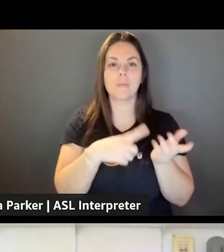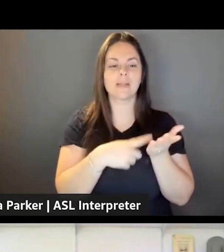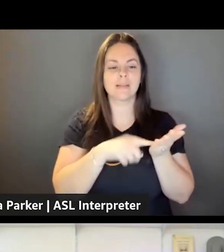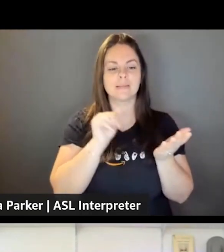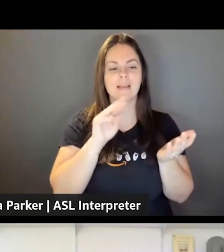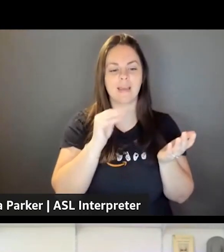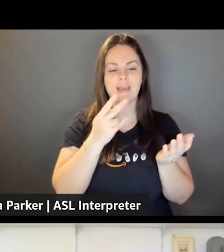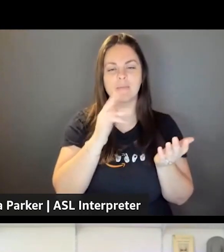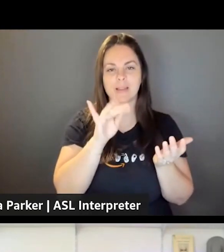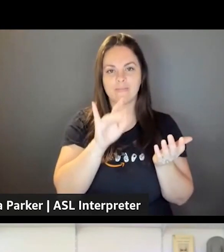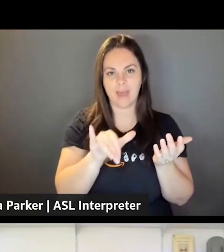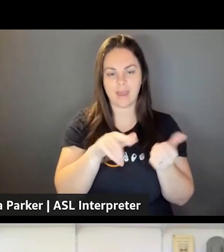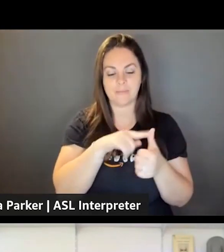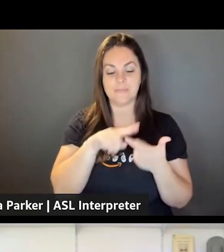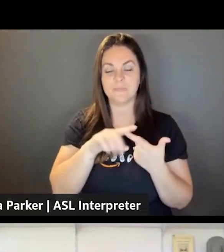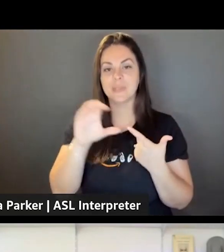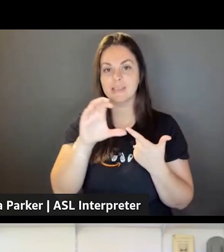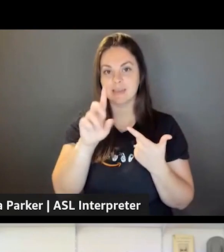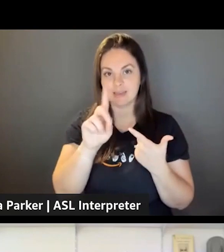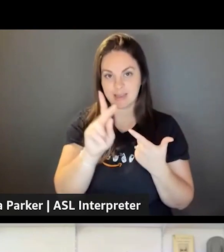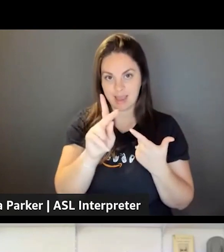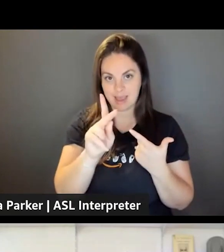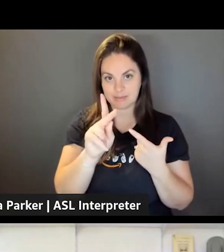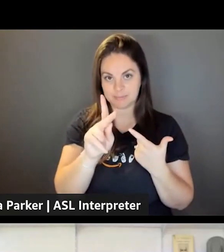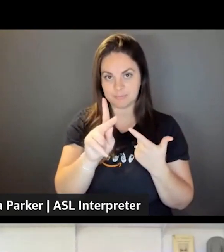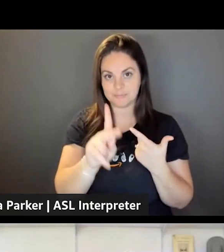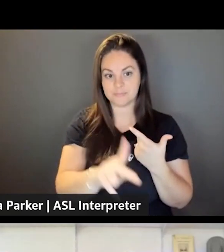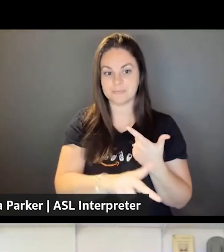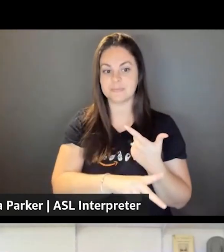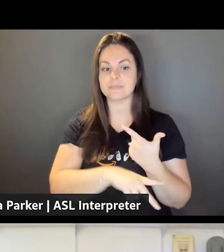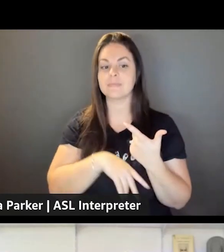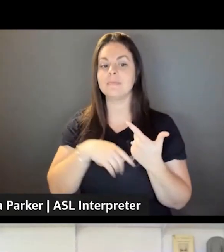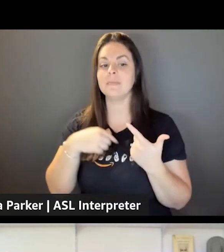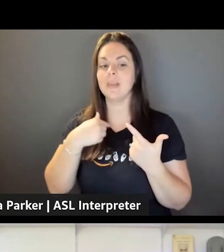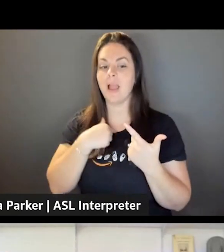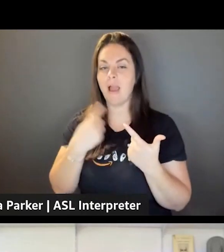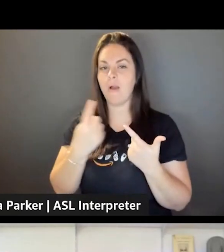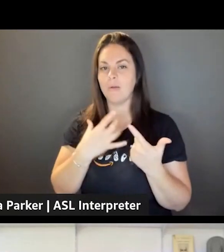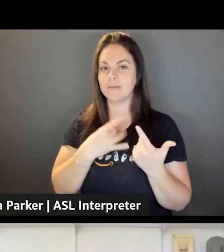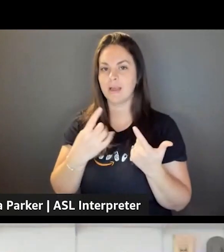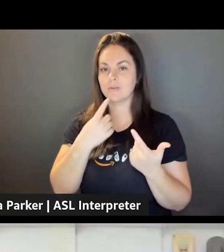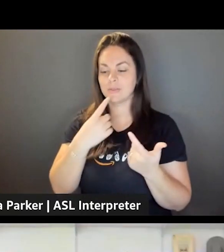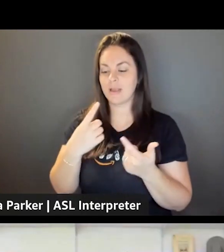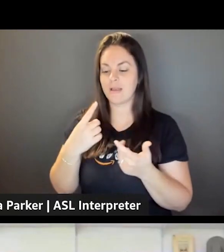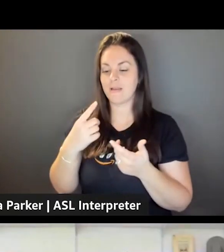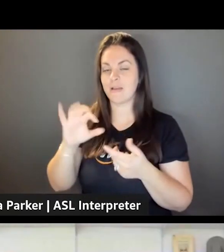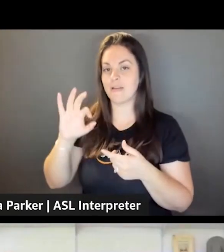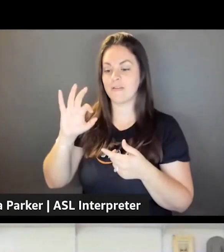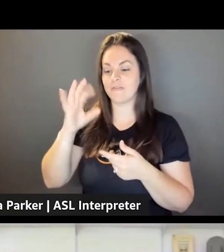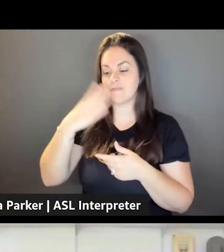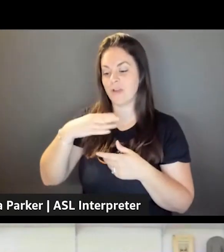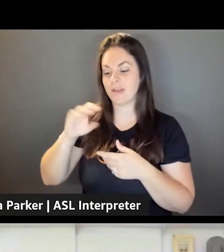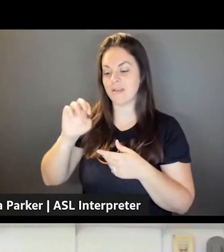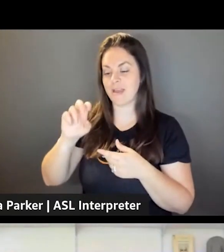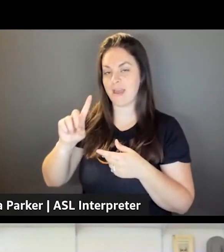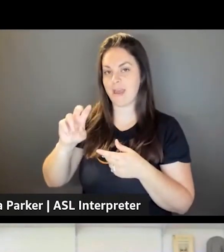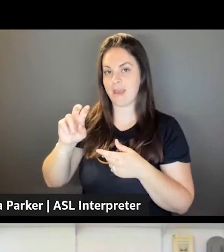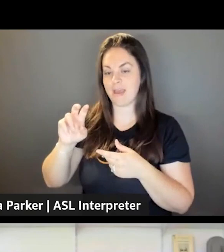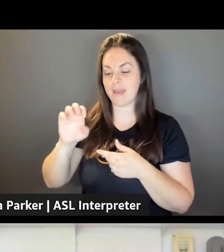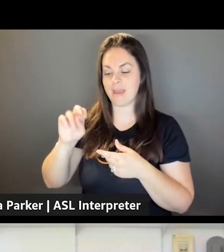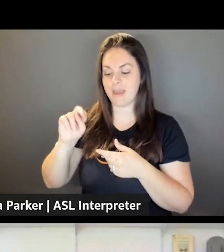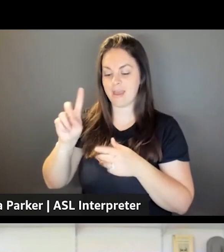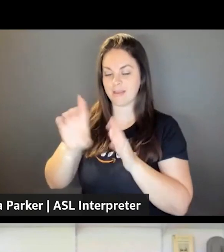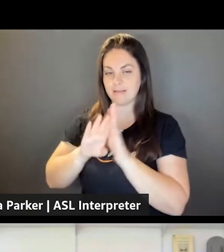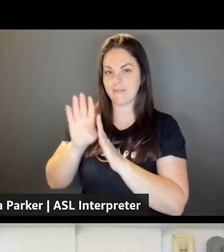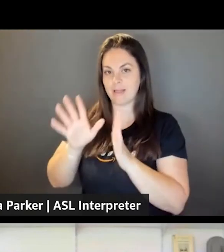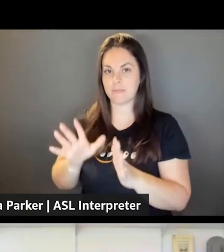going to be talking about the CDK. Yes. I always like to say that front-end developers, historically, you